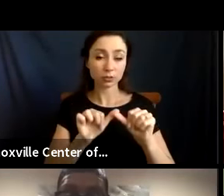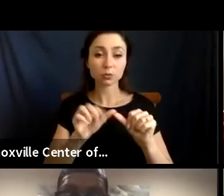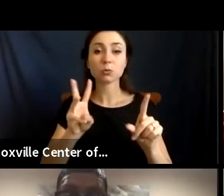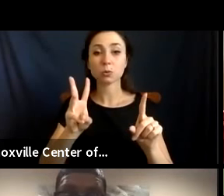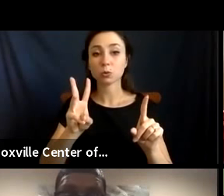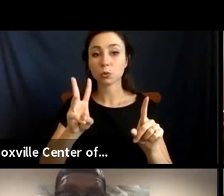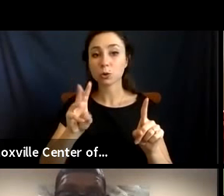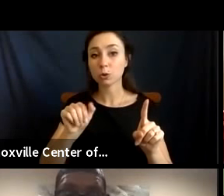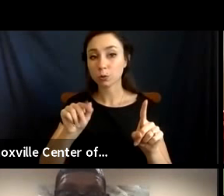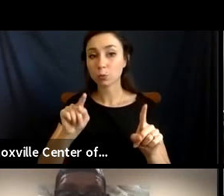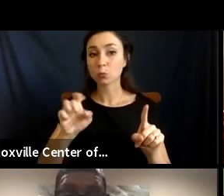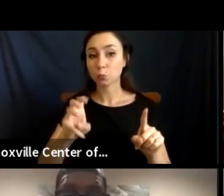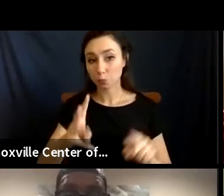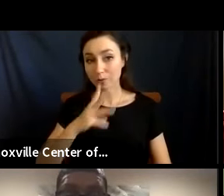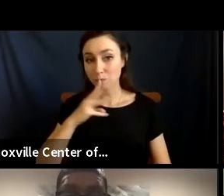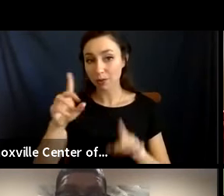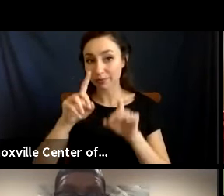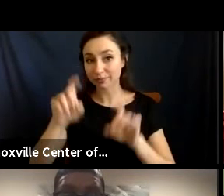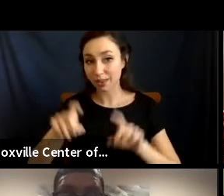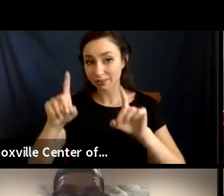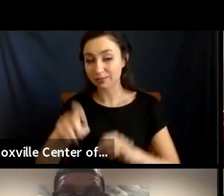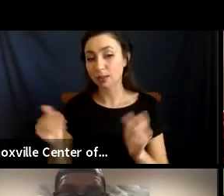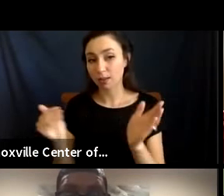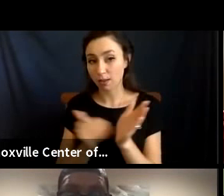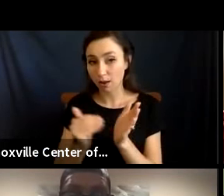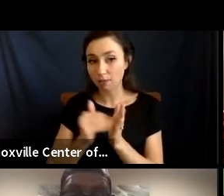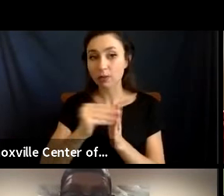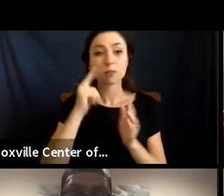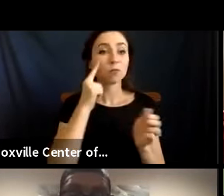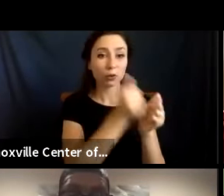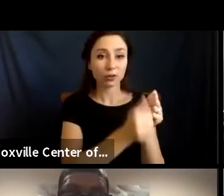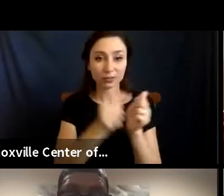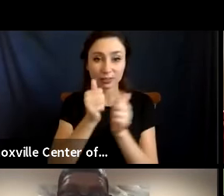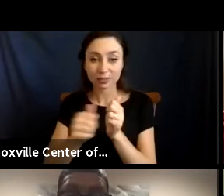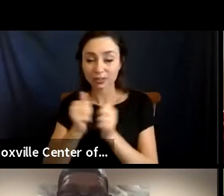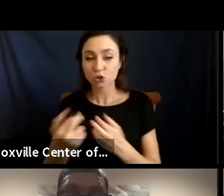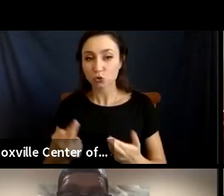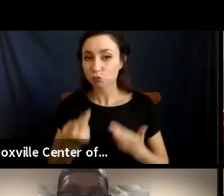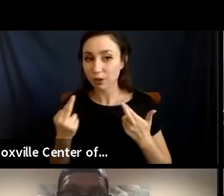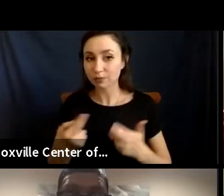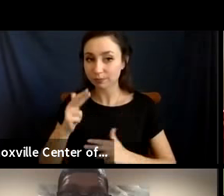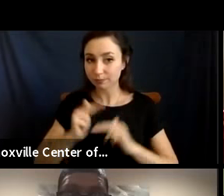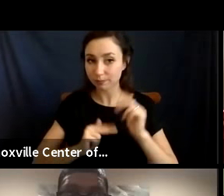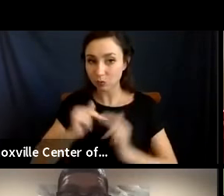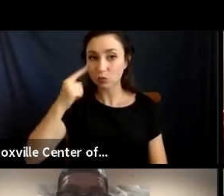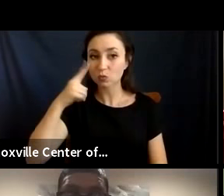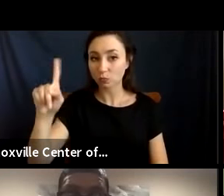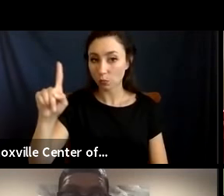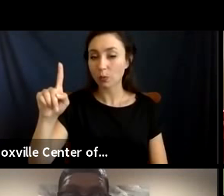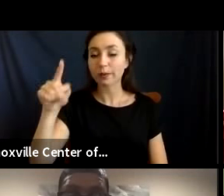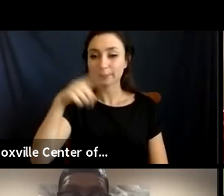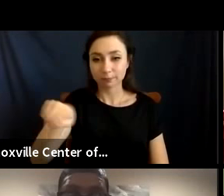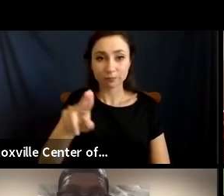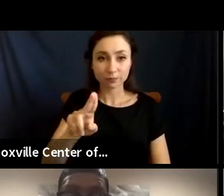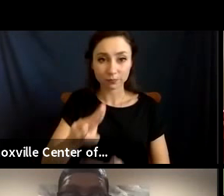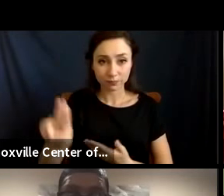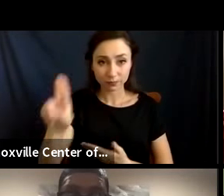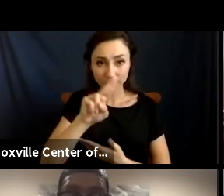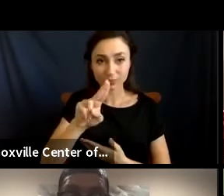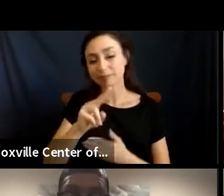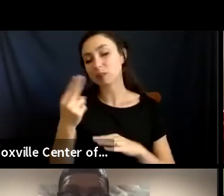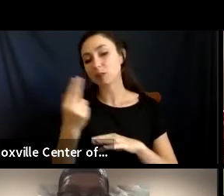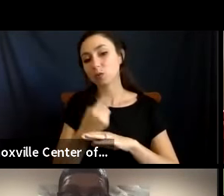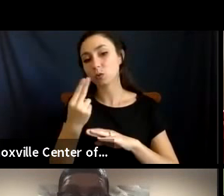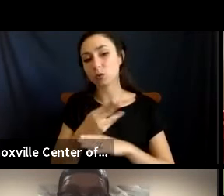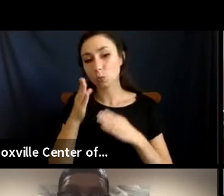on a routine basis on every residential facility on campus, mainly utilizing it as a means of spotting